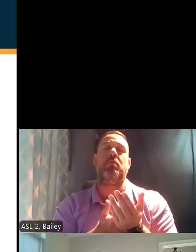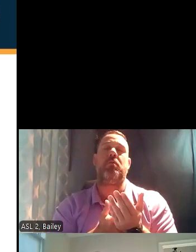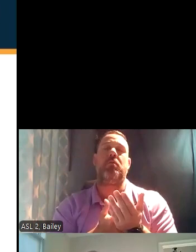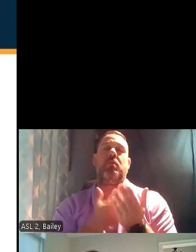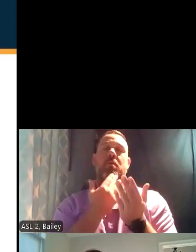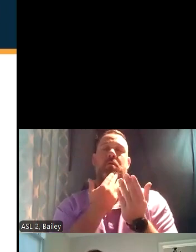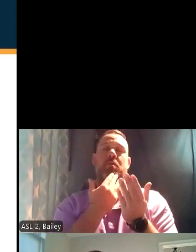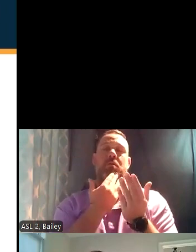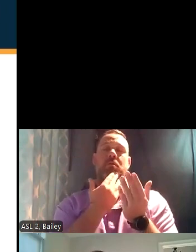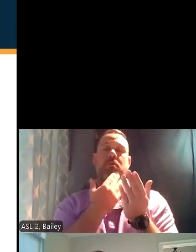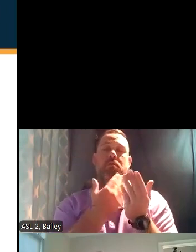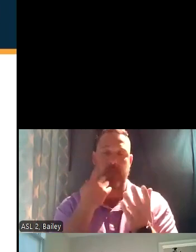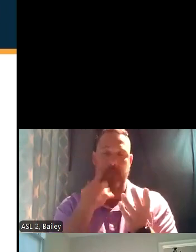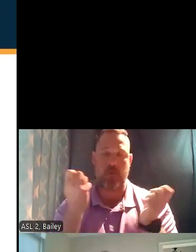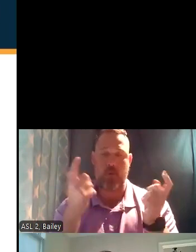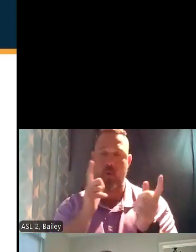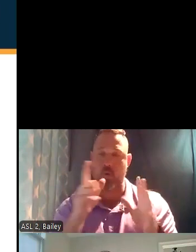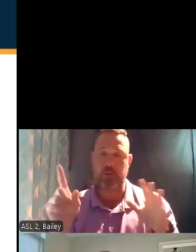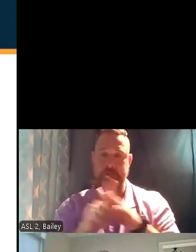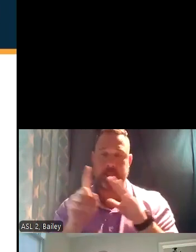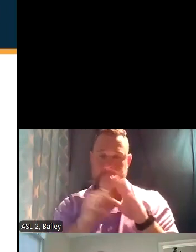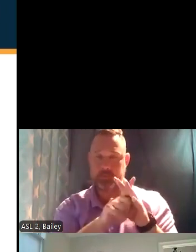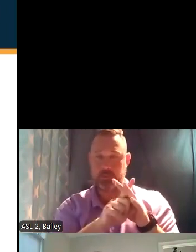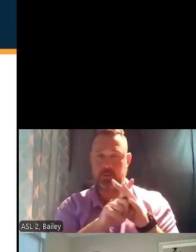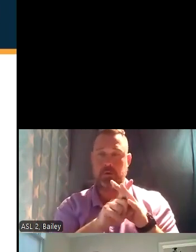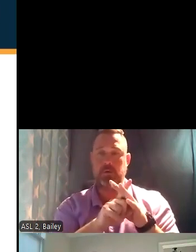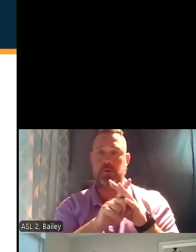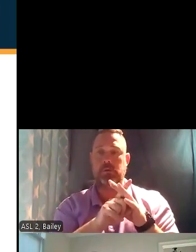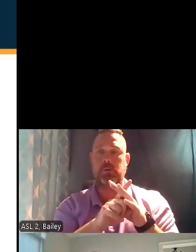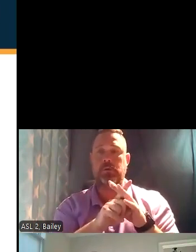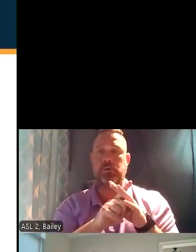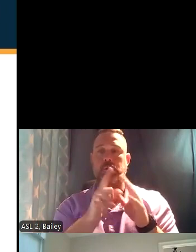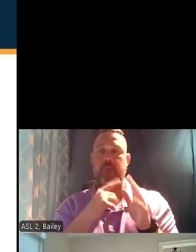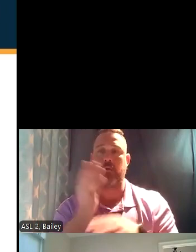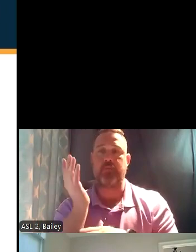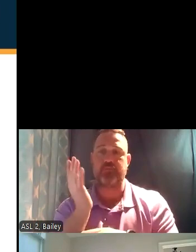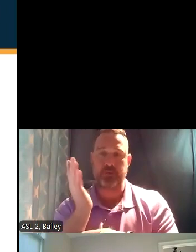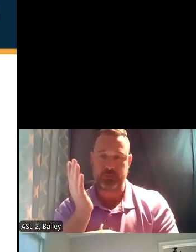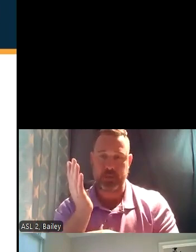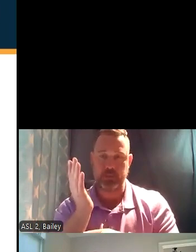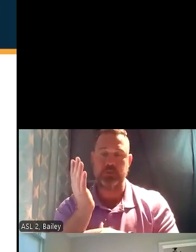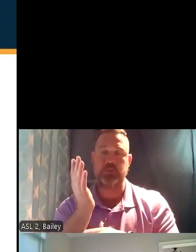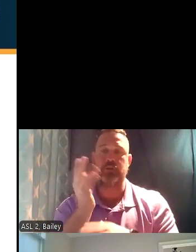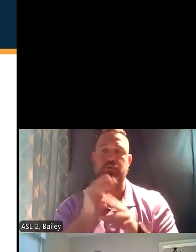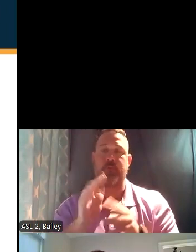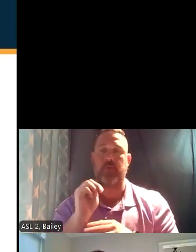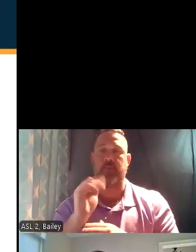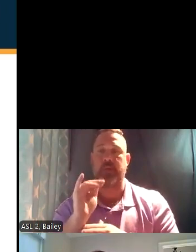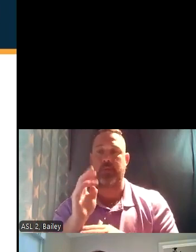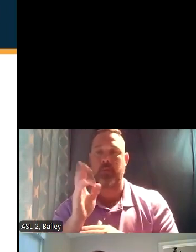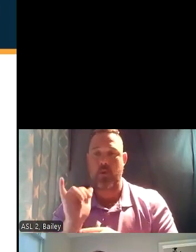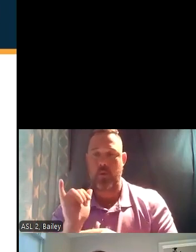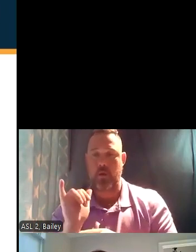that can attend. We're going to have a presentation shortly from Kim McCoy-Wade. I just